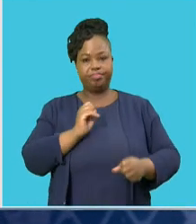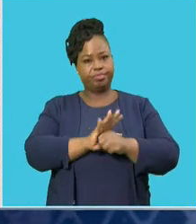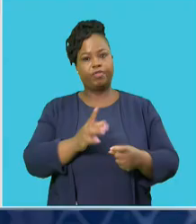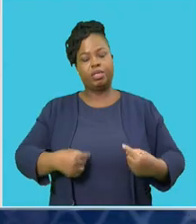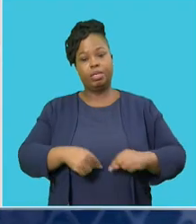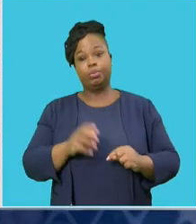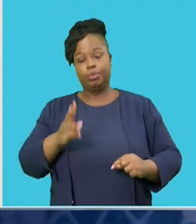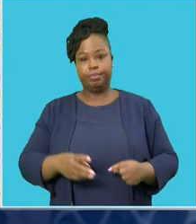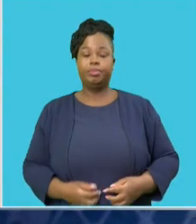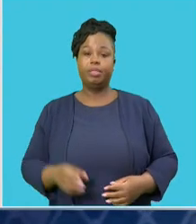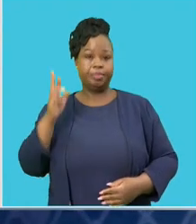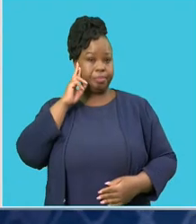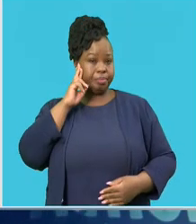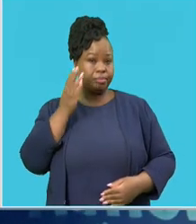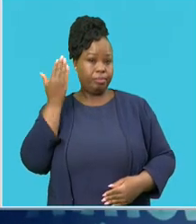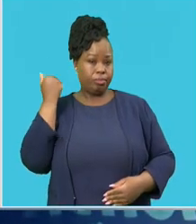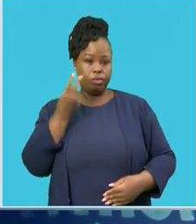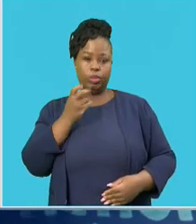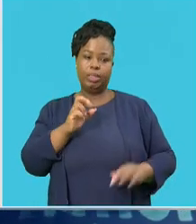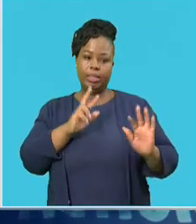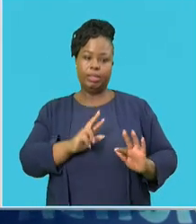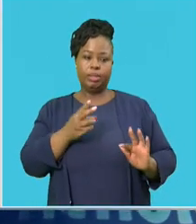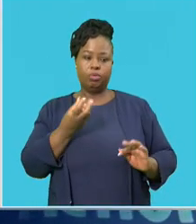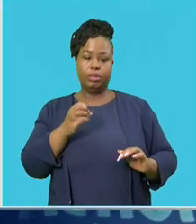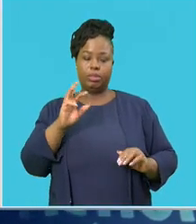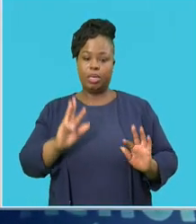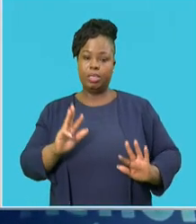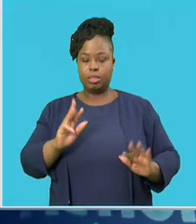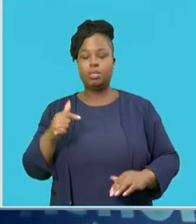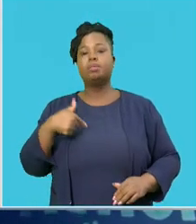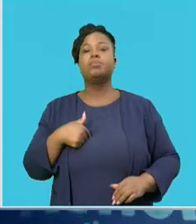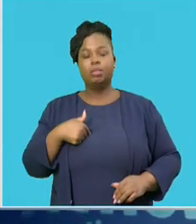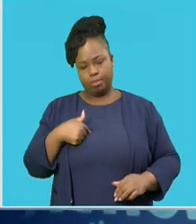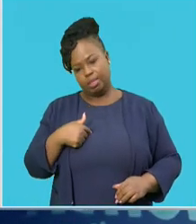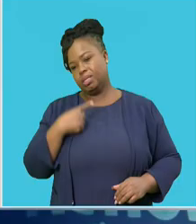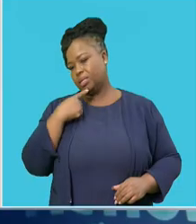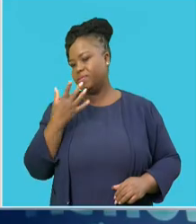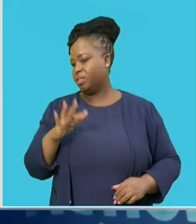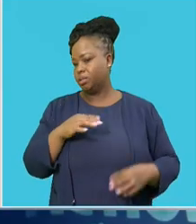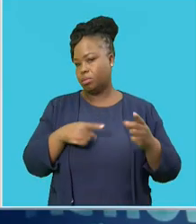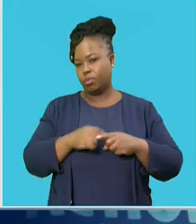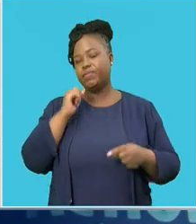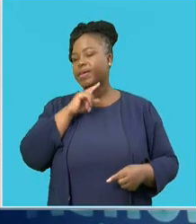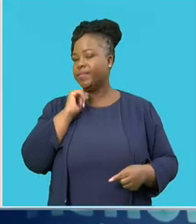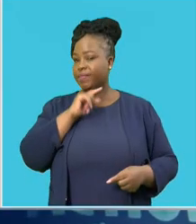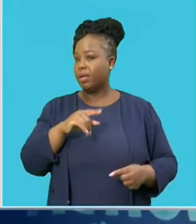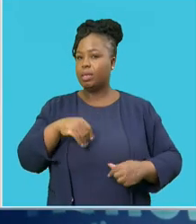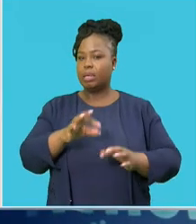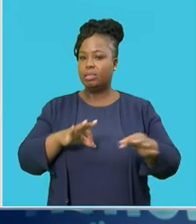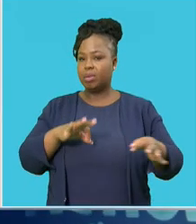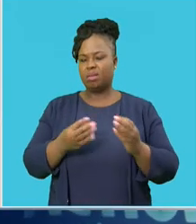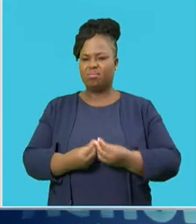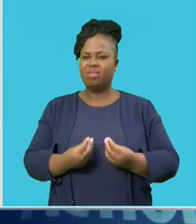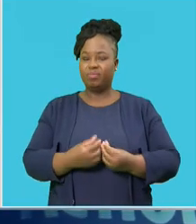remember in one of the raids in 2018-2019, raised the issue of this counterfeit expired goods that